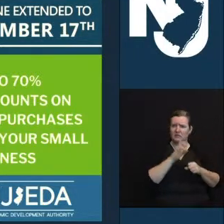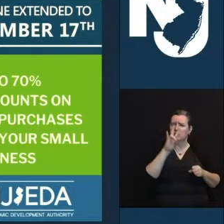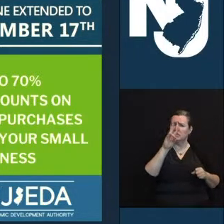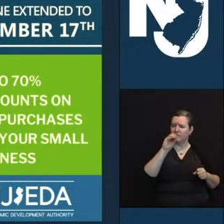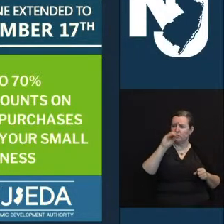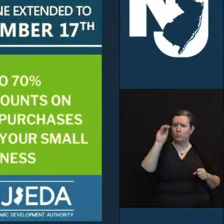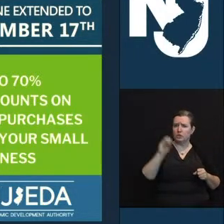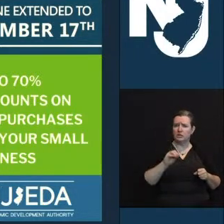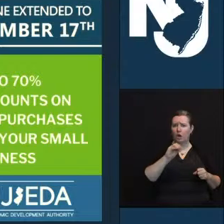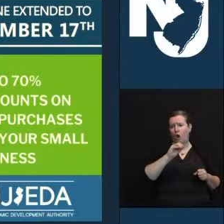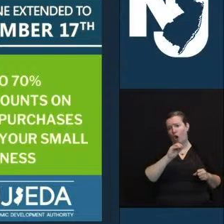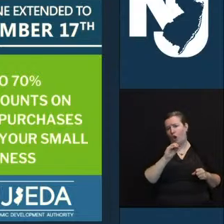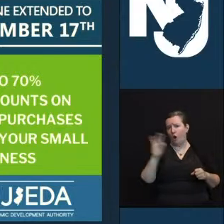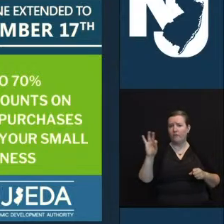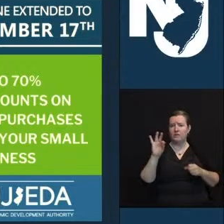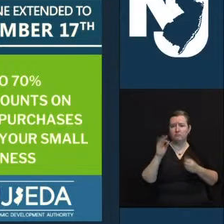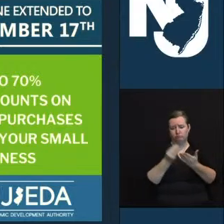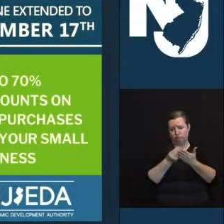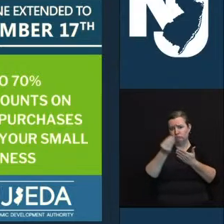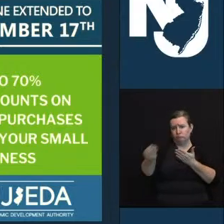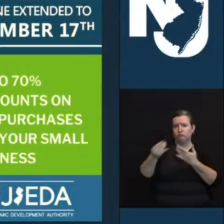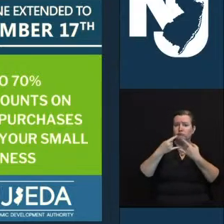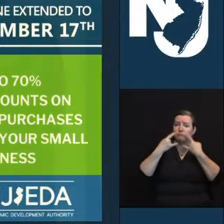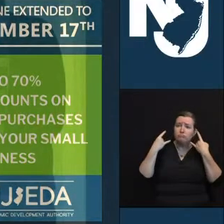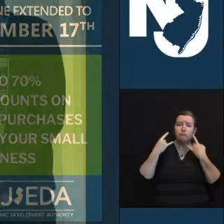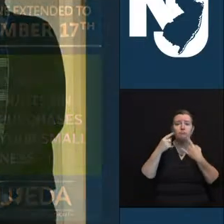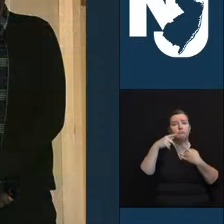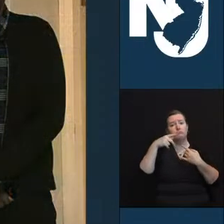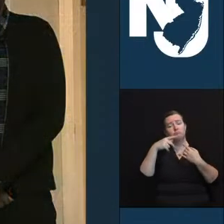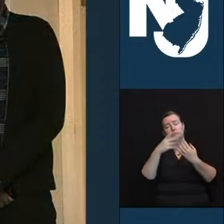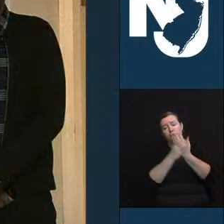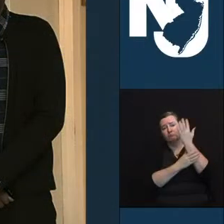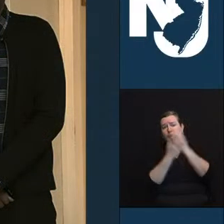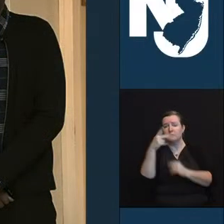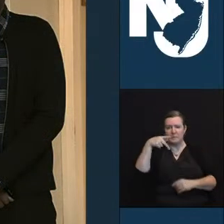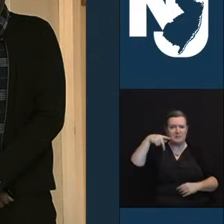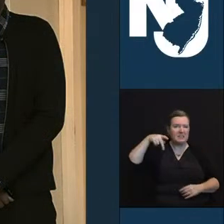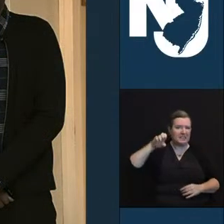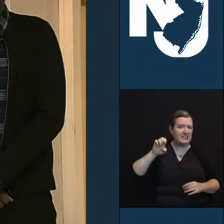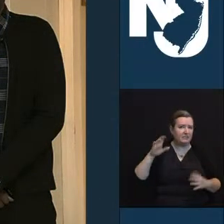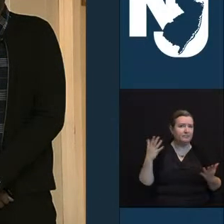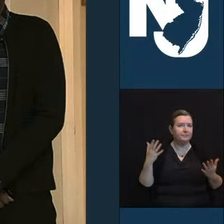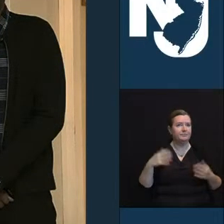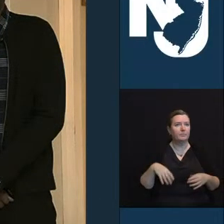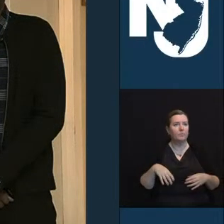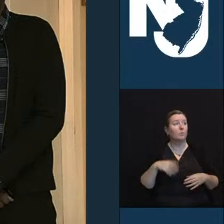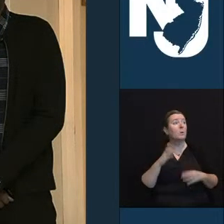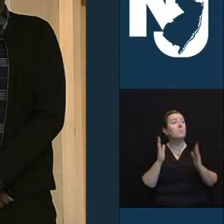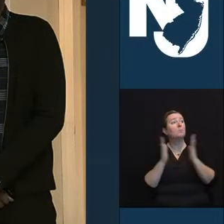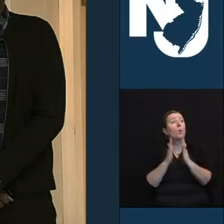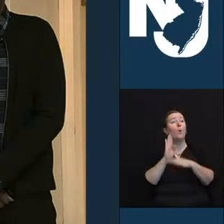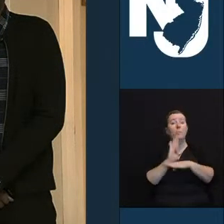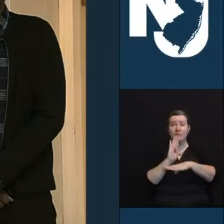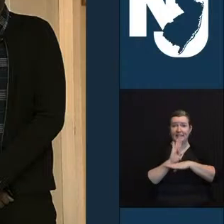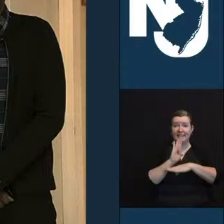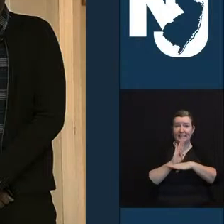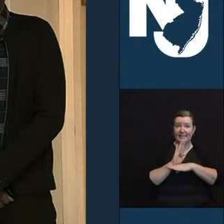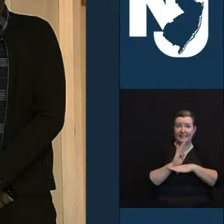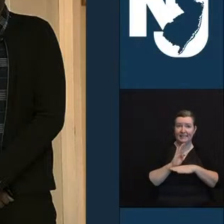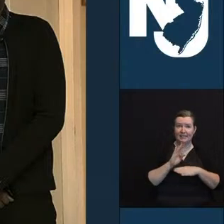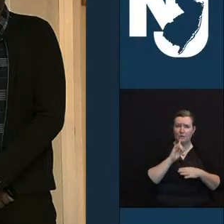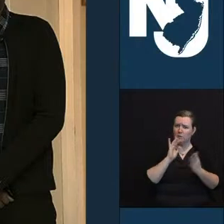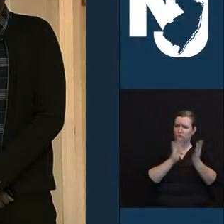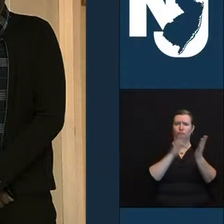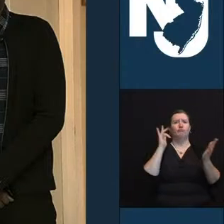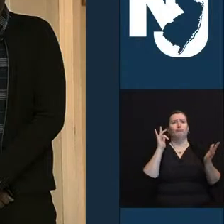of personal protective equipment. One of the small business leaders who's already taken advantage of the PPE discount is